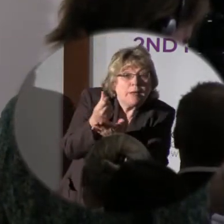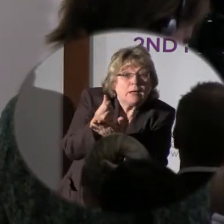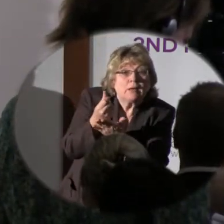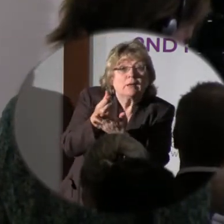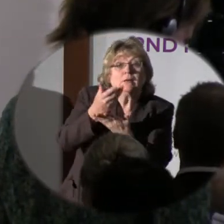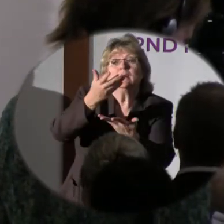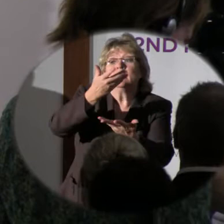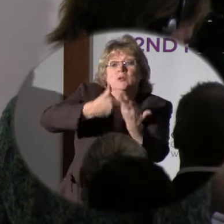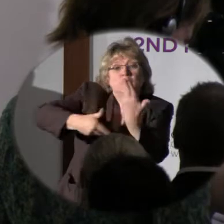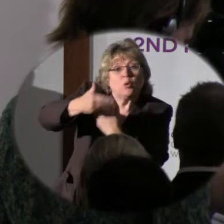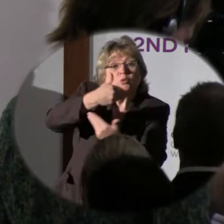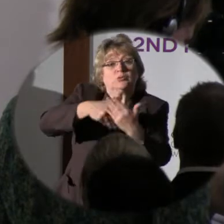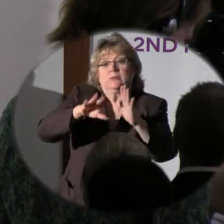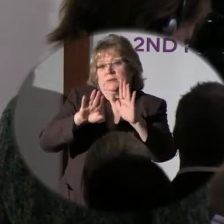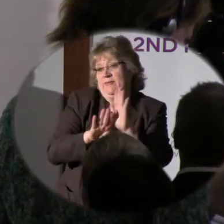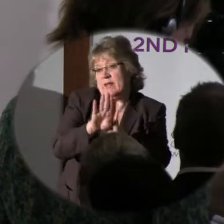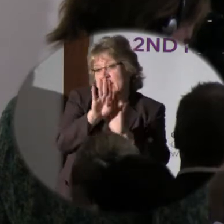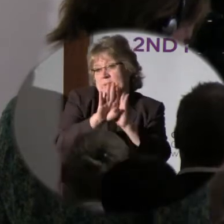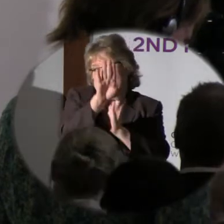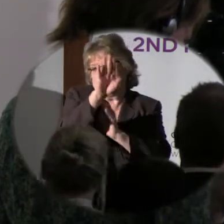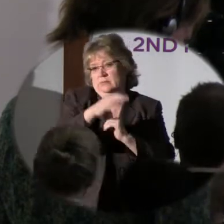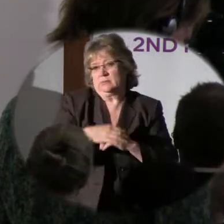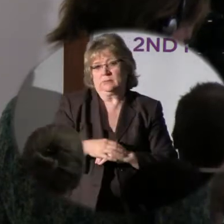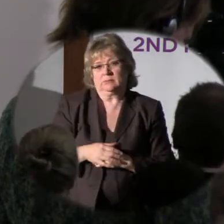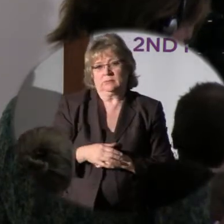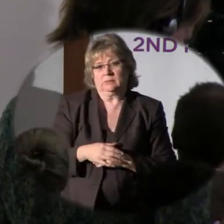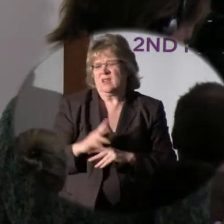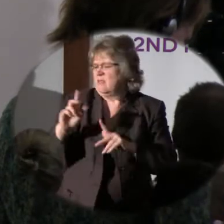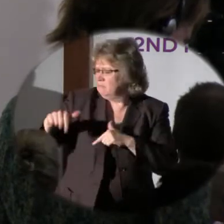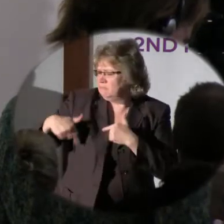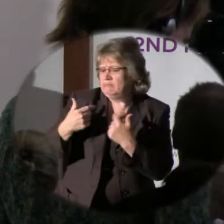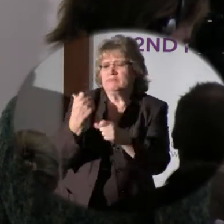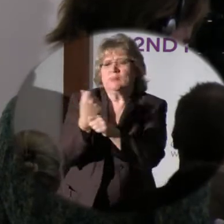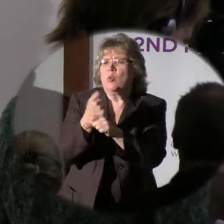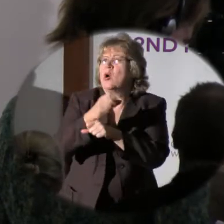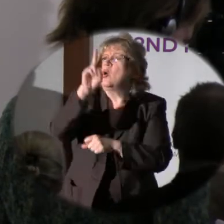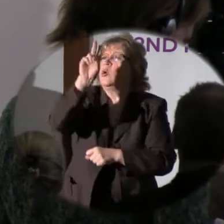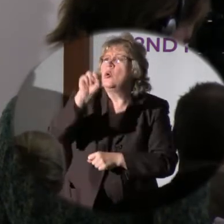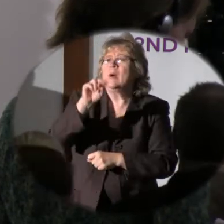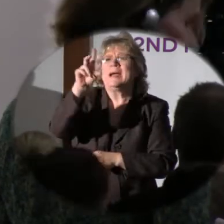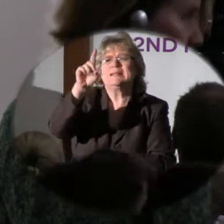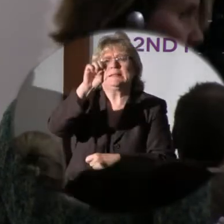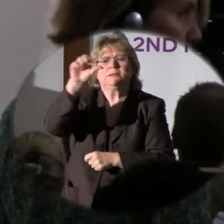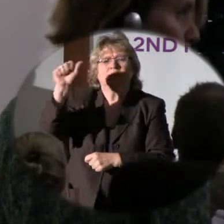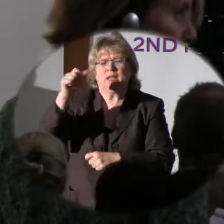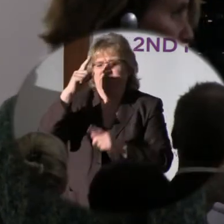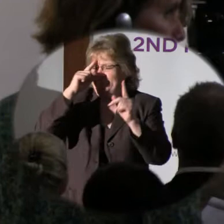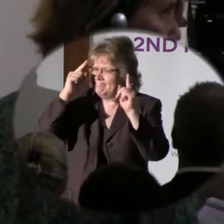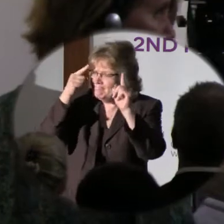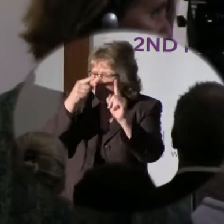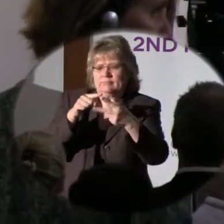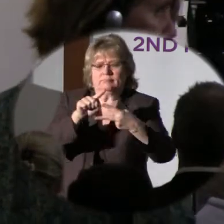role as the United Nations global focal point on disability.